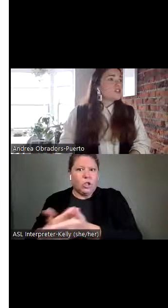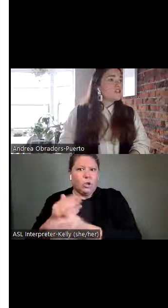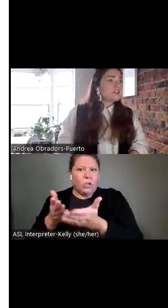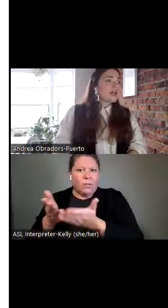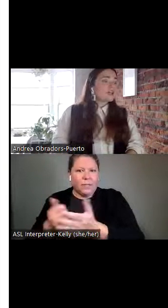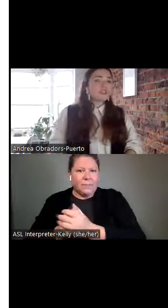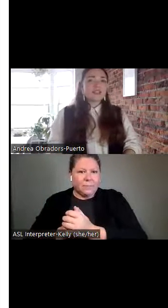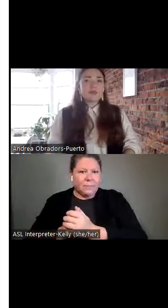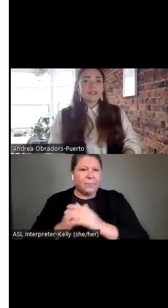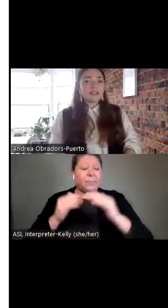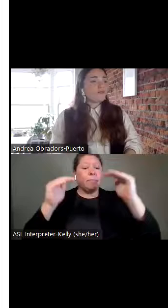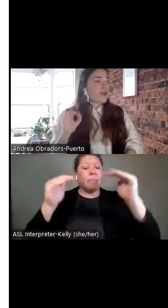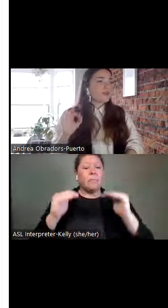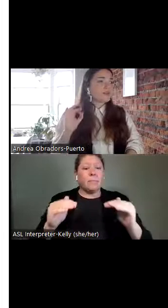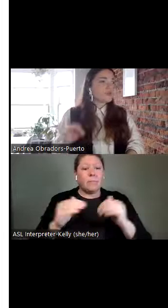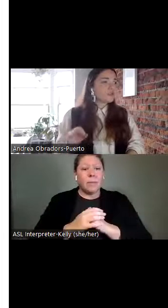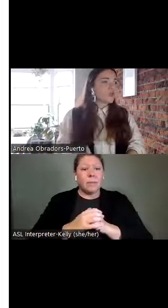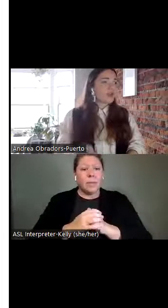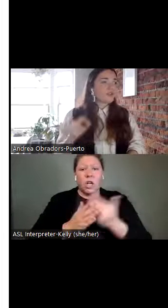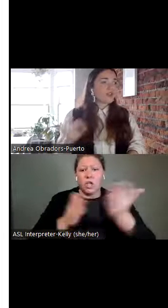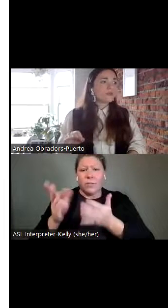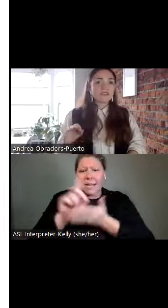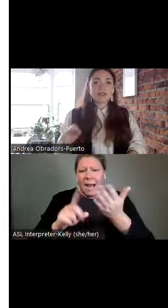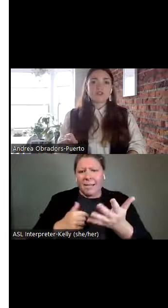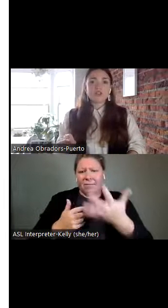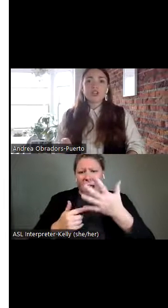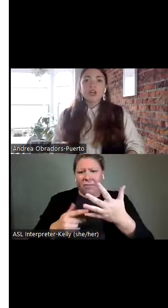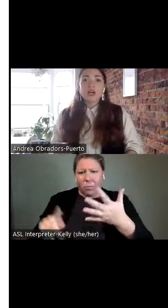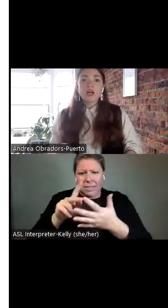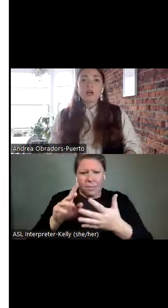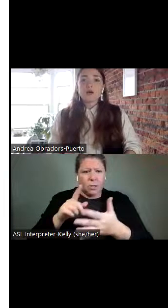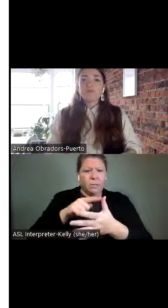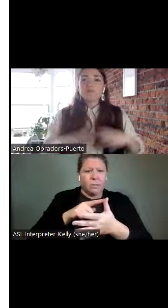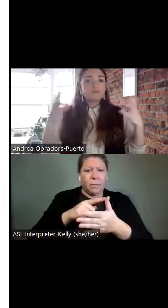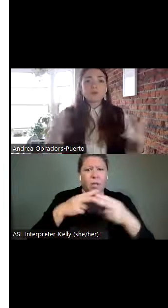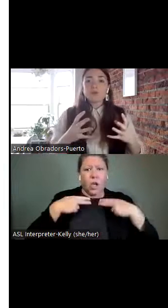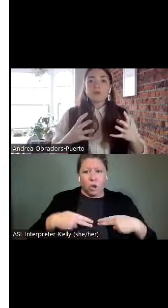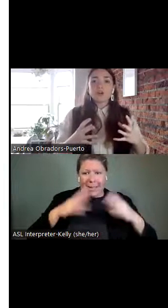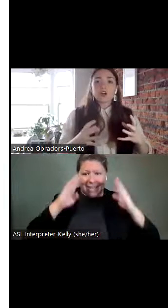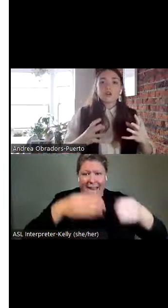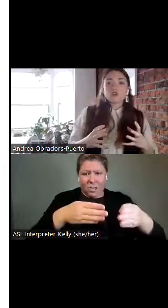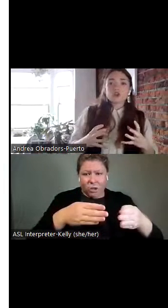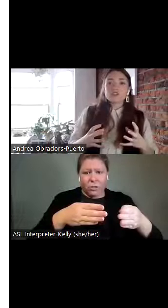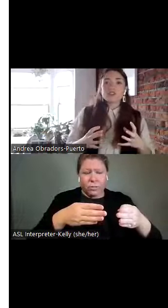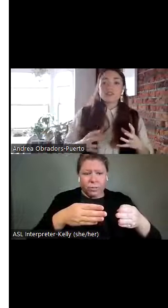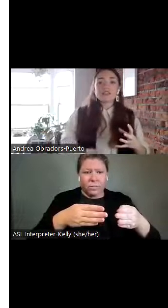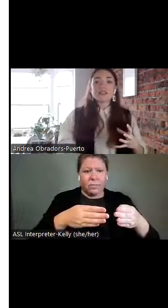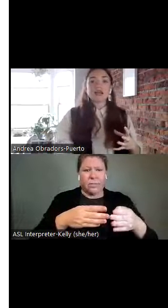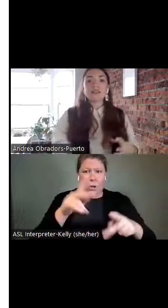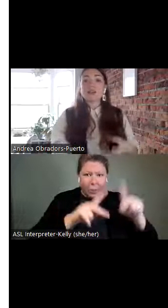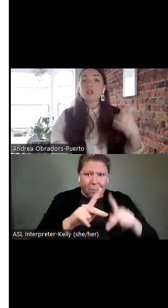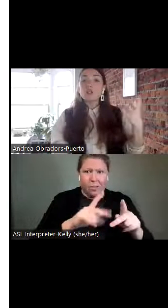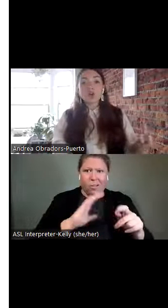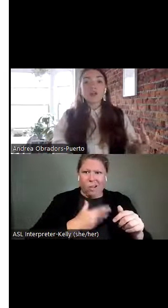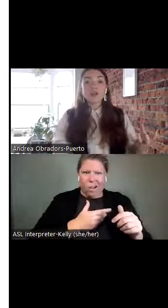So service design consists basically in 5 principles. We have human-centered. People are the core of the service